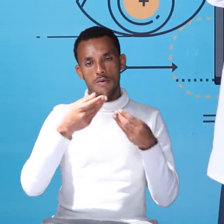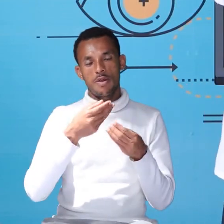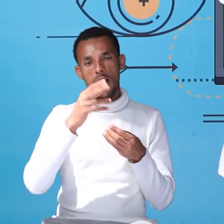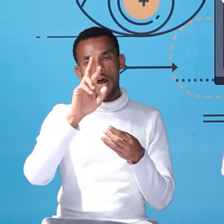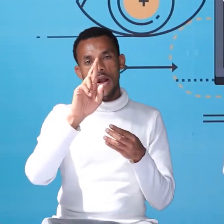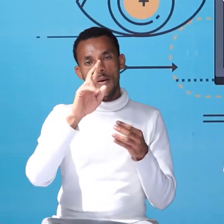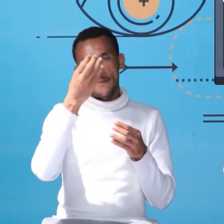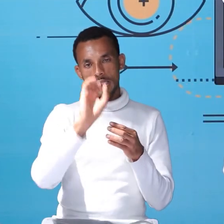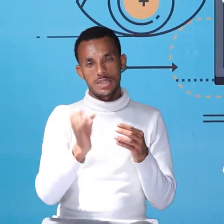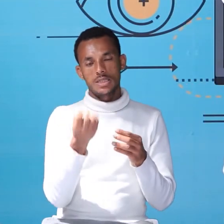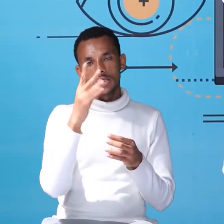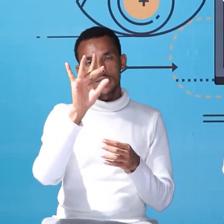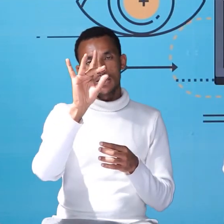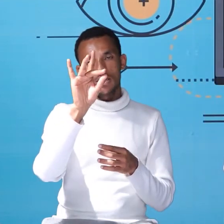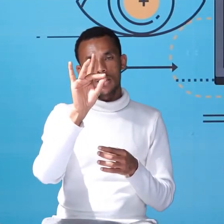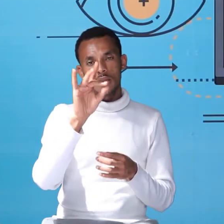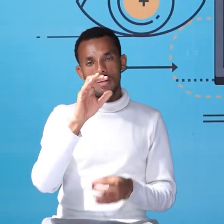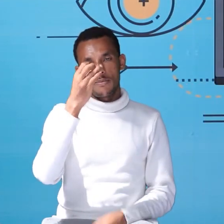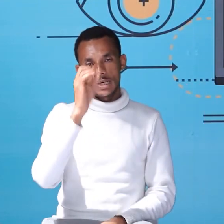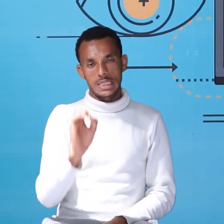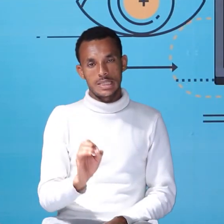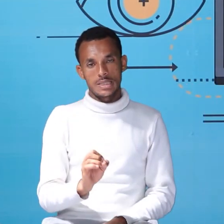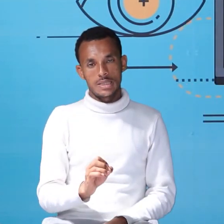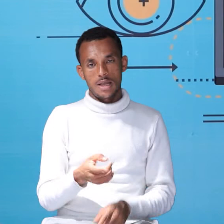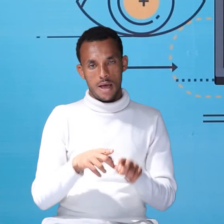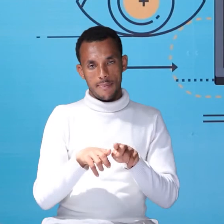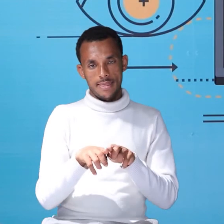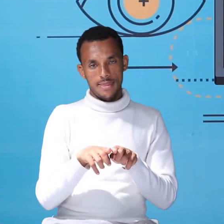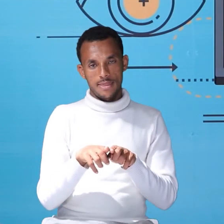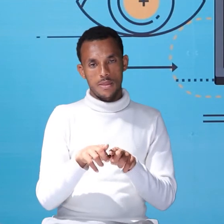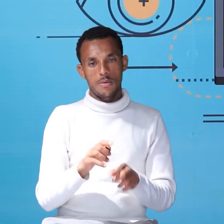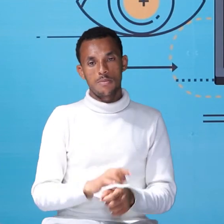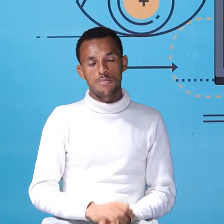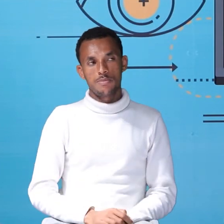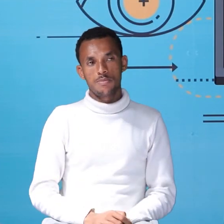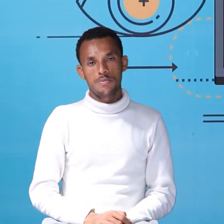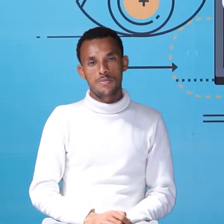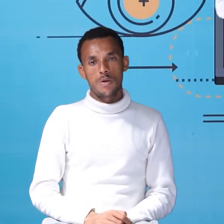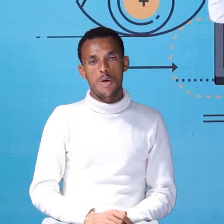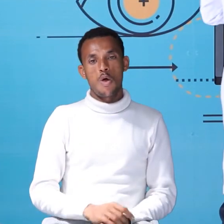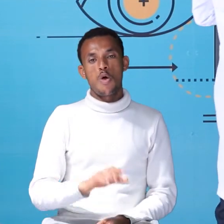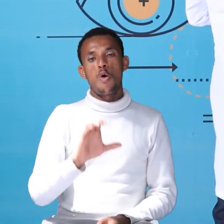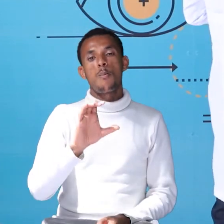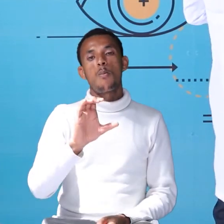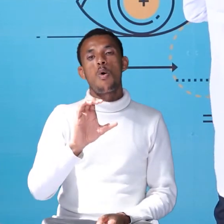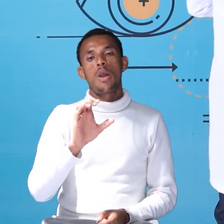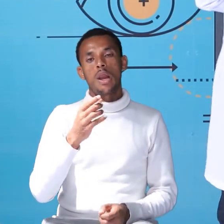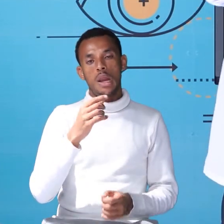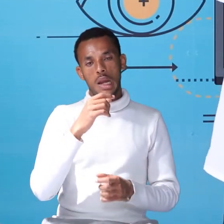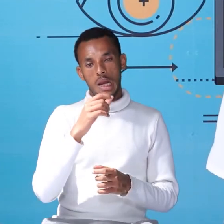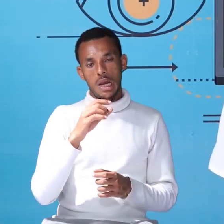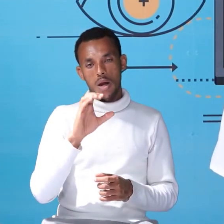Rate, it was given R% to be equal to with 8% agreement.